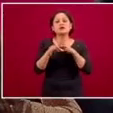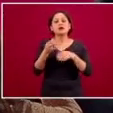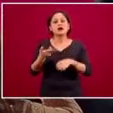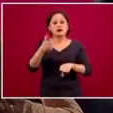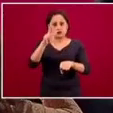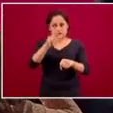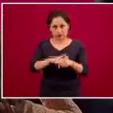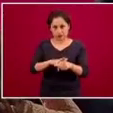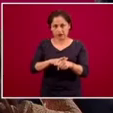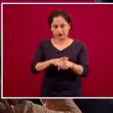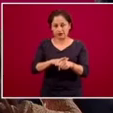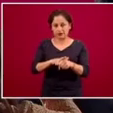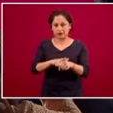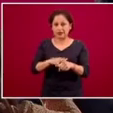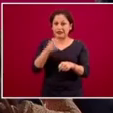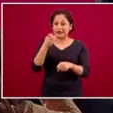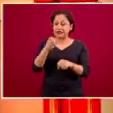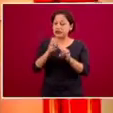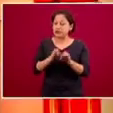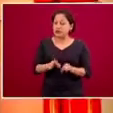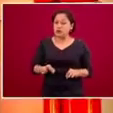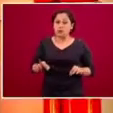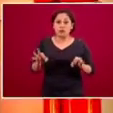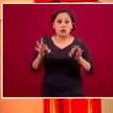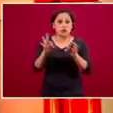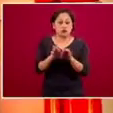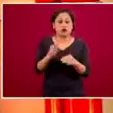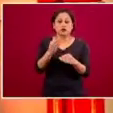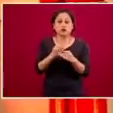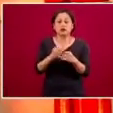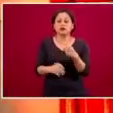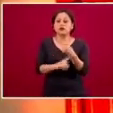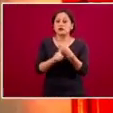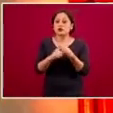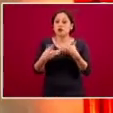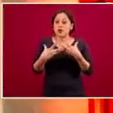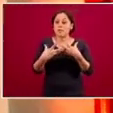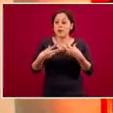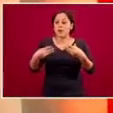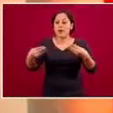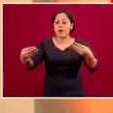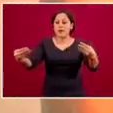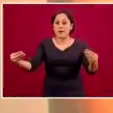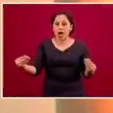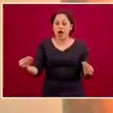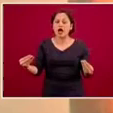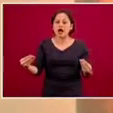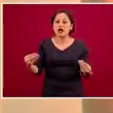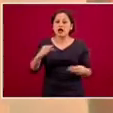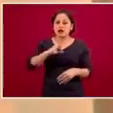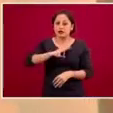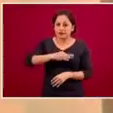mask on our health personnel first so they can help us.